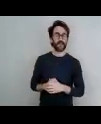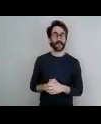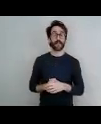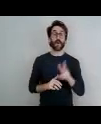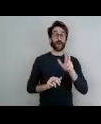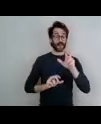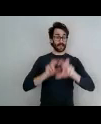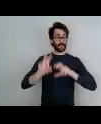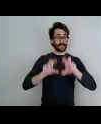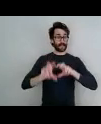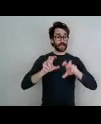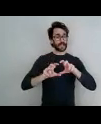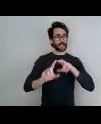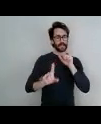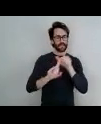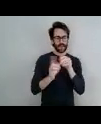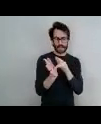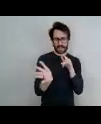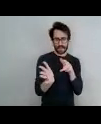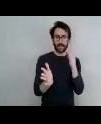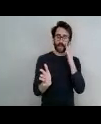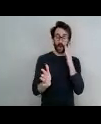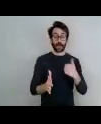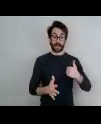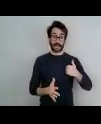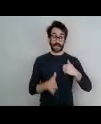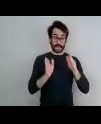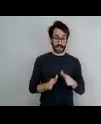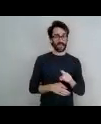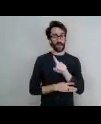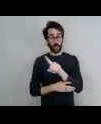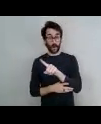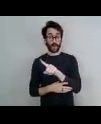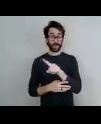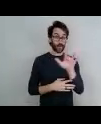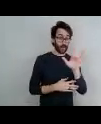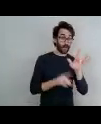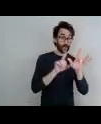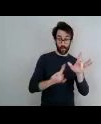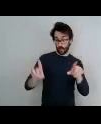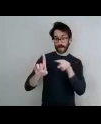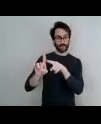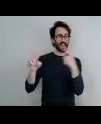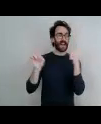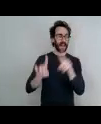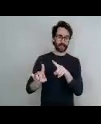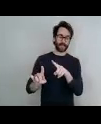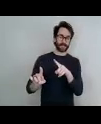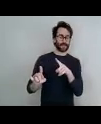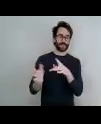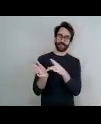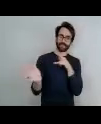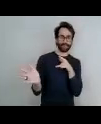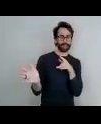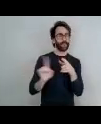fraud, we know that 1 in 25 Canadians have reported being a victim of investment fraud. But you know what